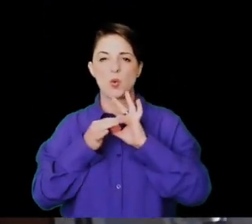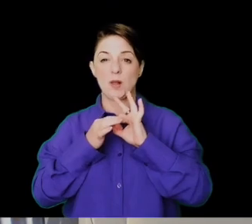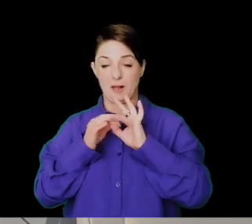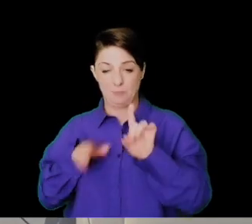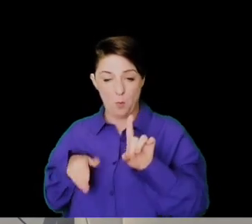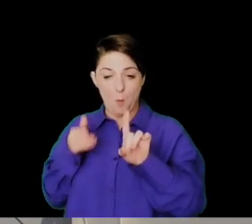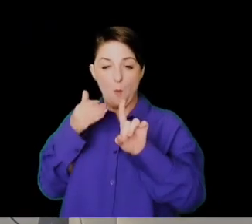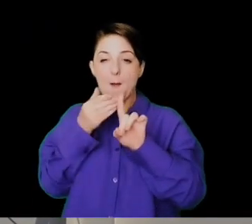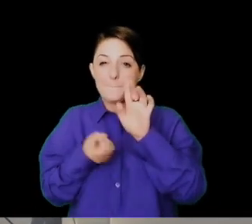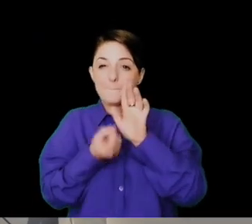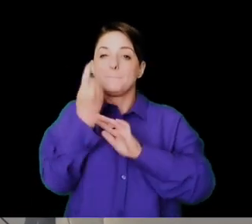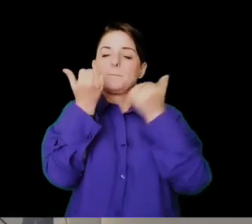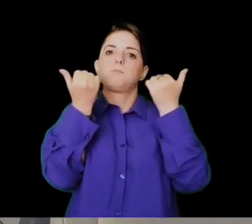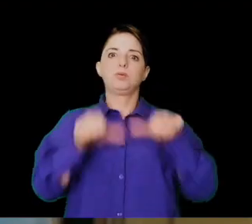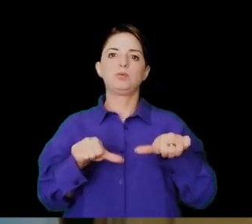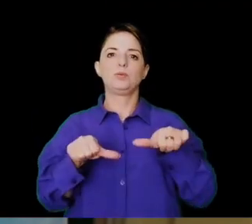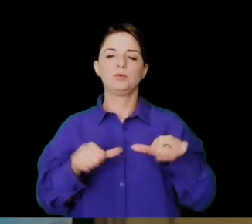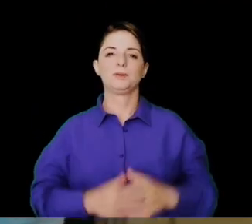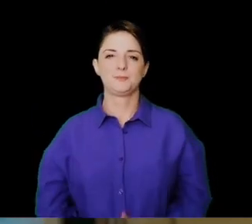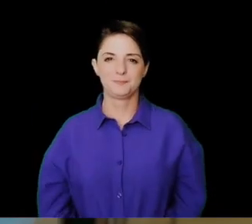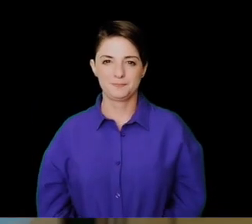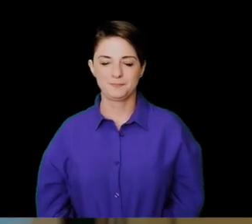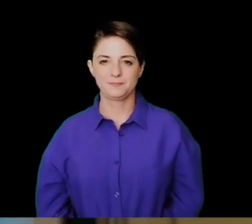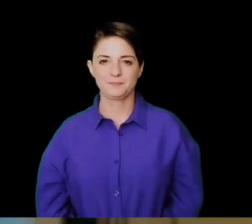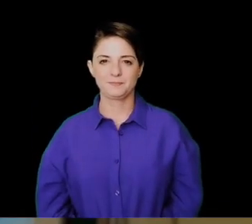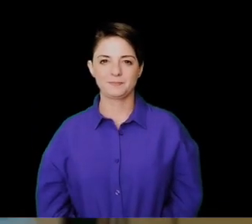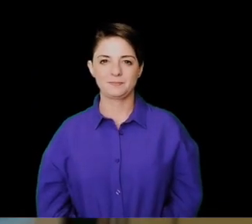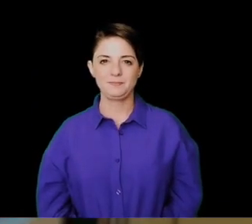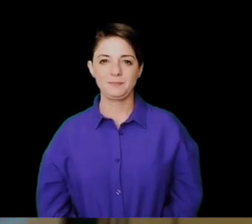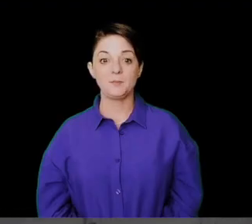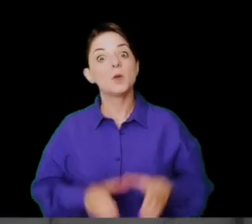big moment, and everything has fallen into place.